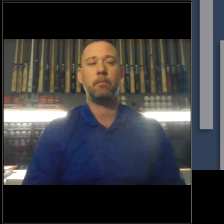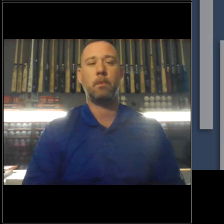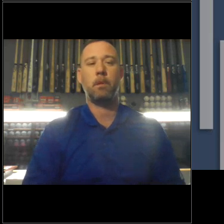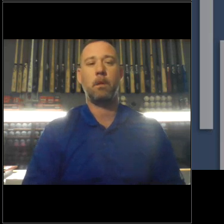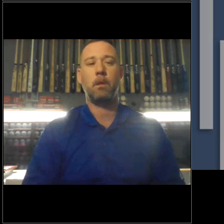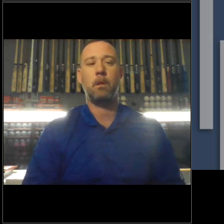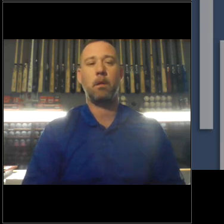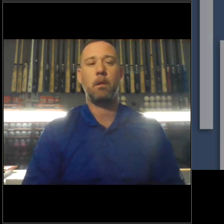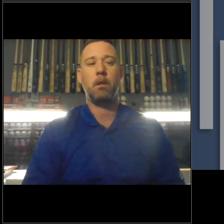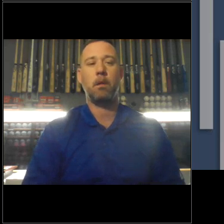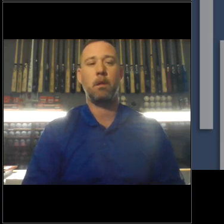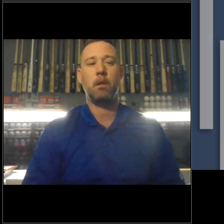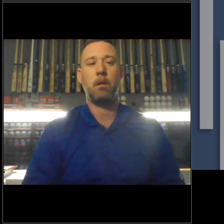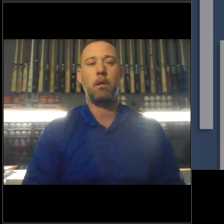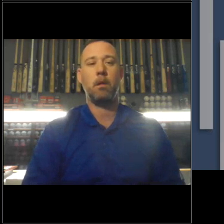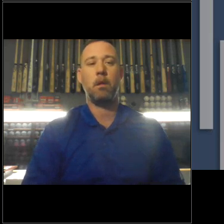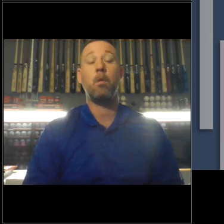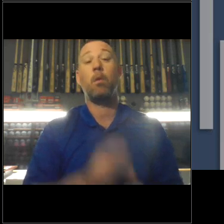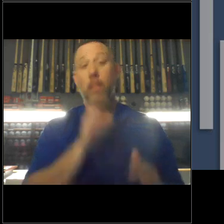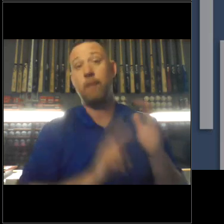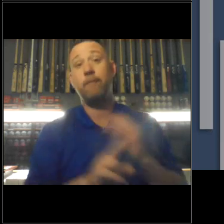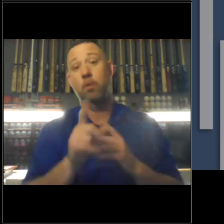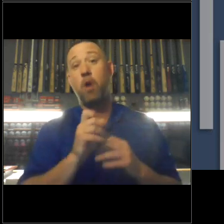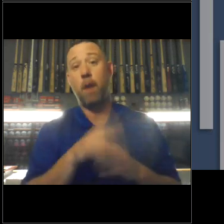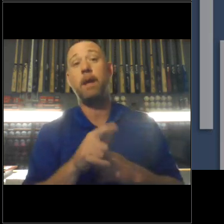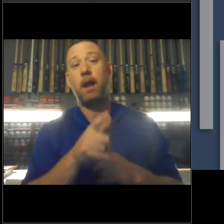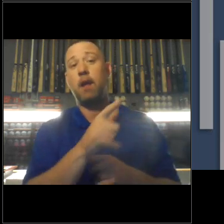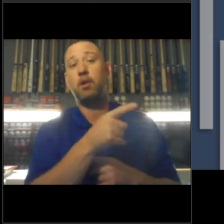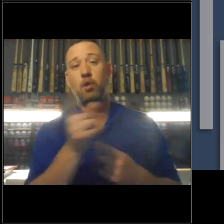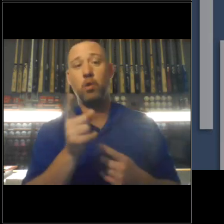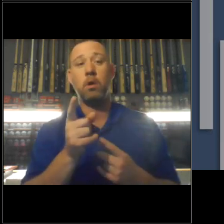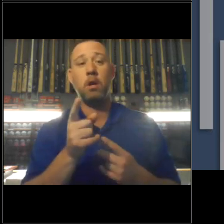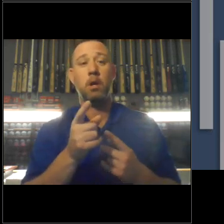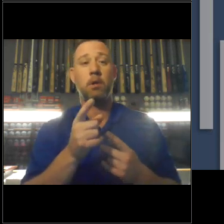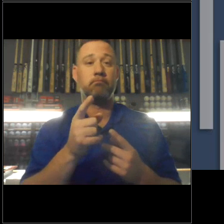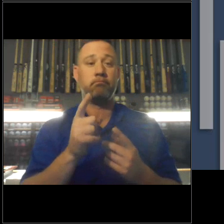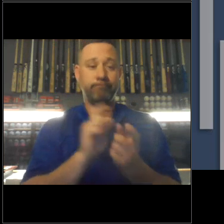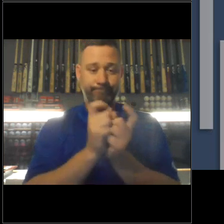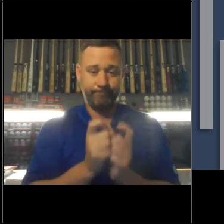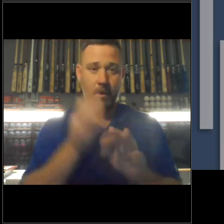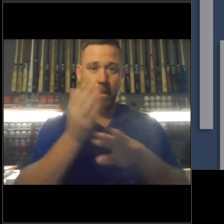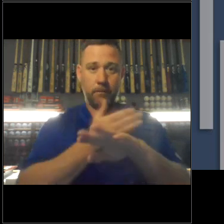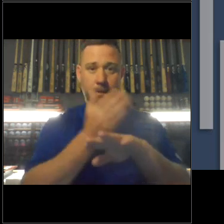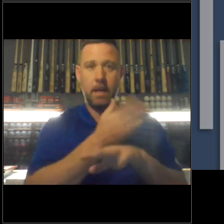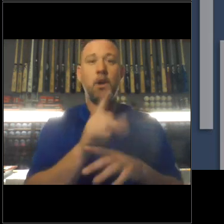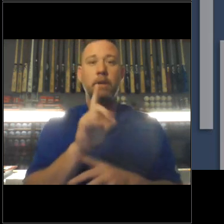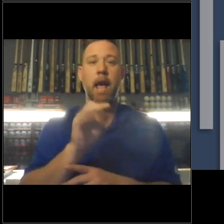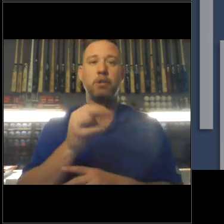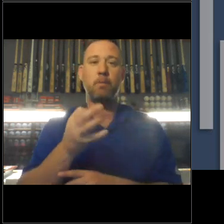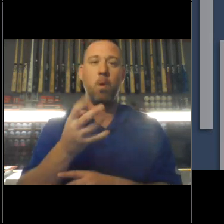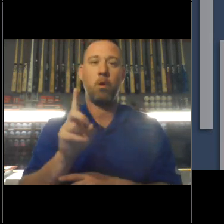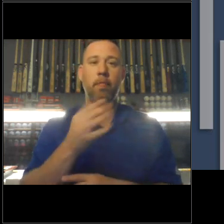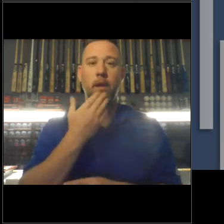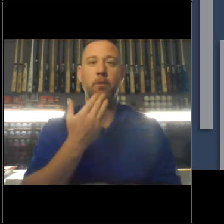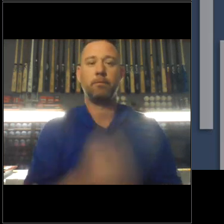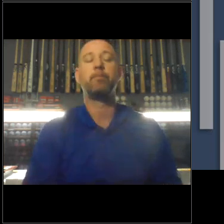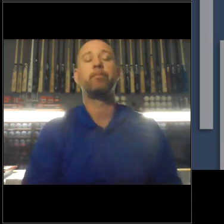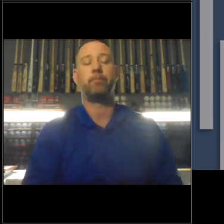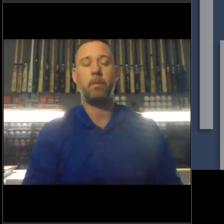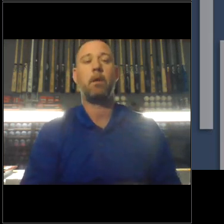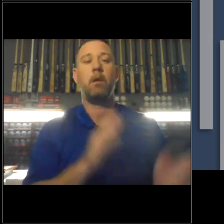Well, we look forward to your update and you populating your dashboard. Thanks, Marlon. Okay, thank you. Thank you. I believe